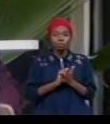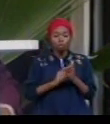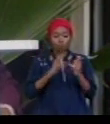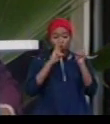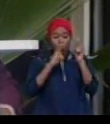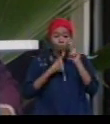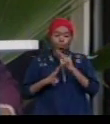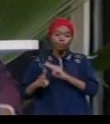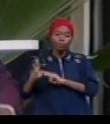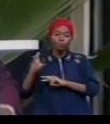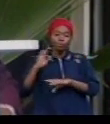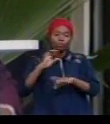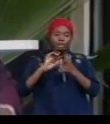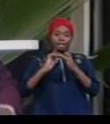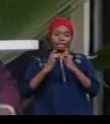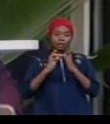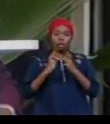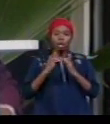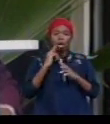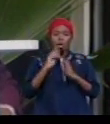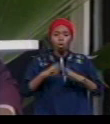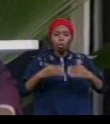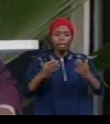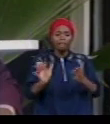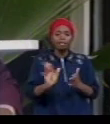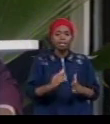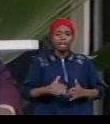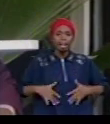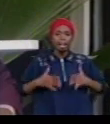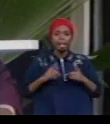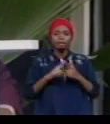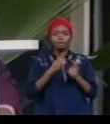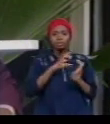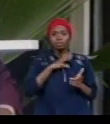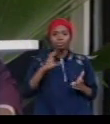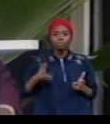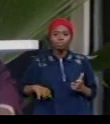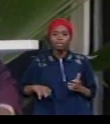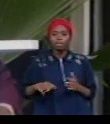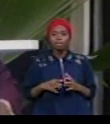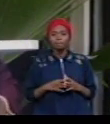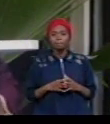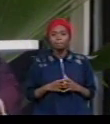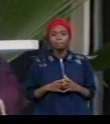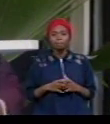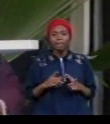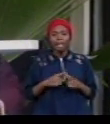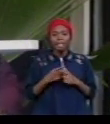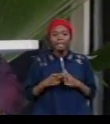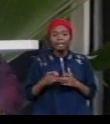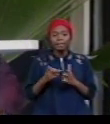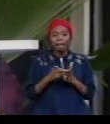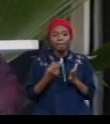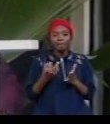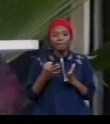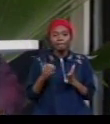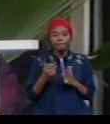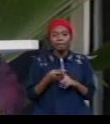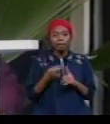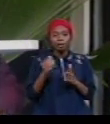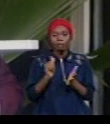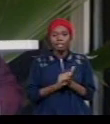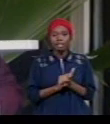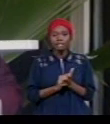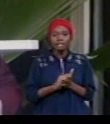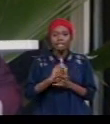online who gave their lives to Christ. Then, apart from that,